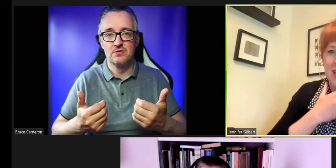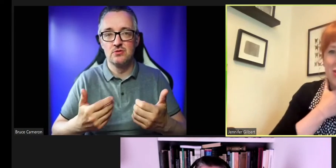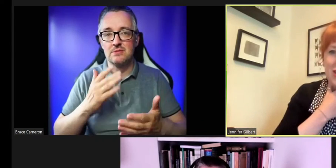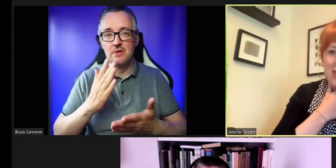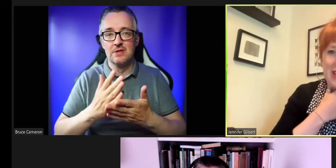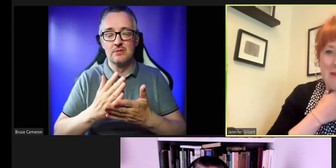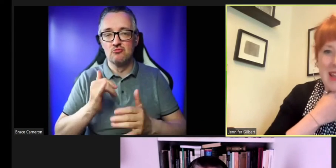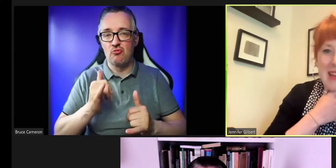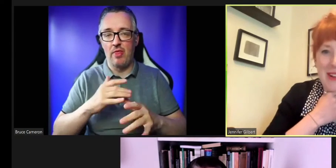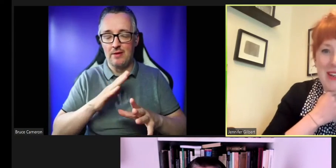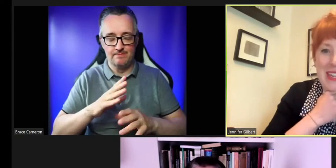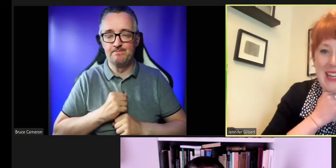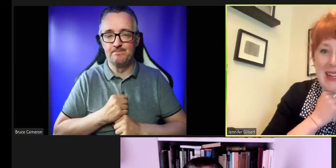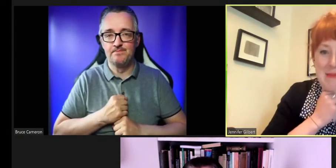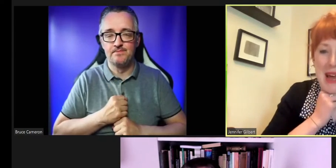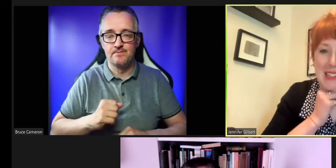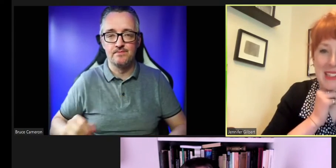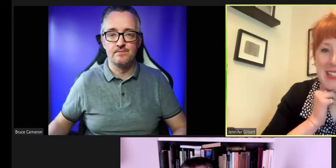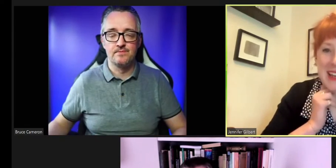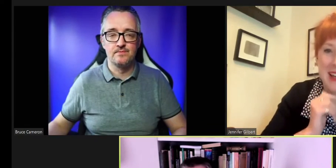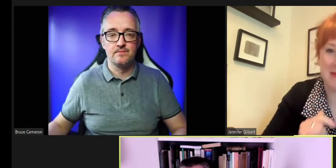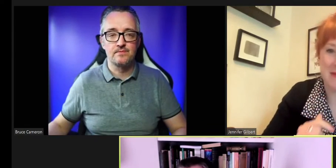I would rather be